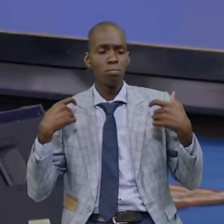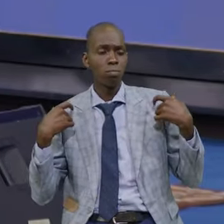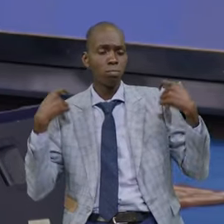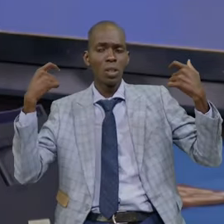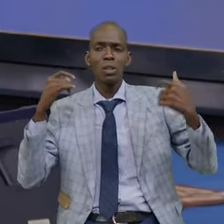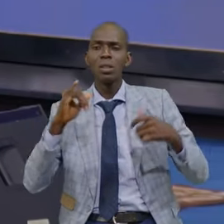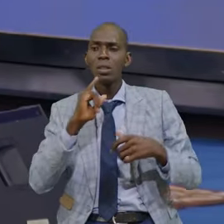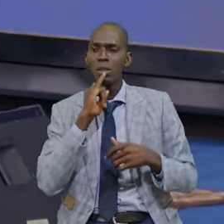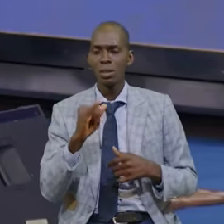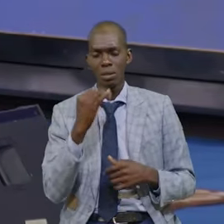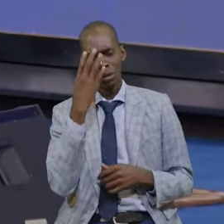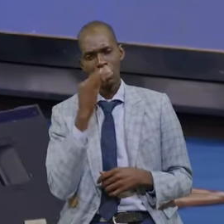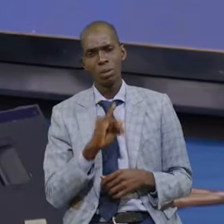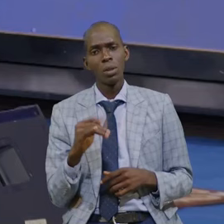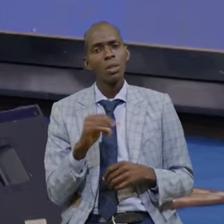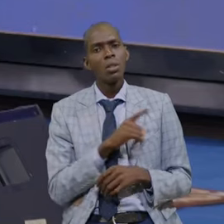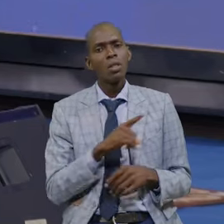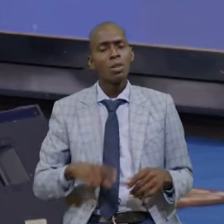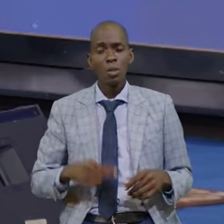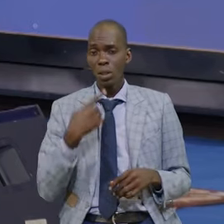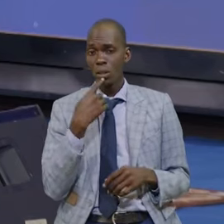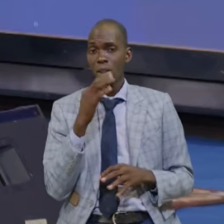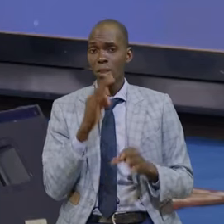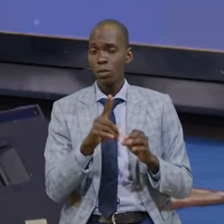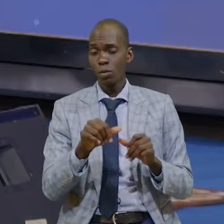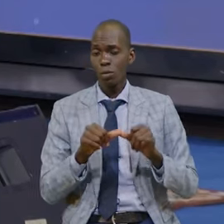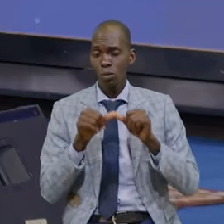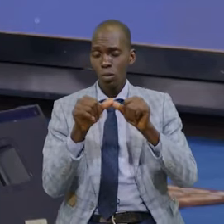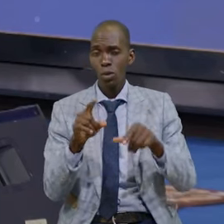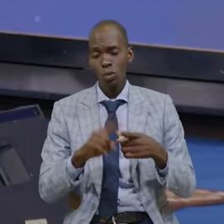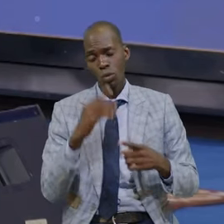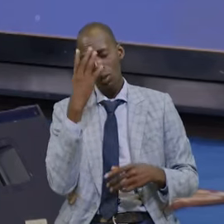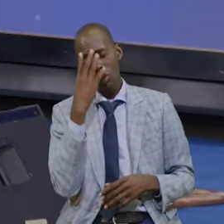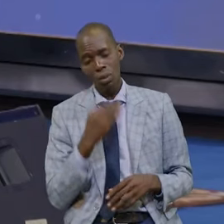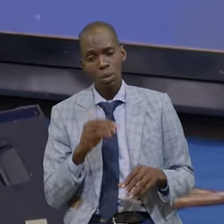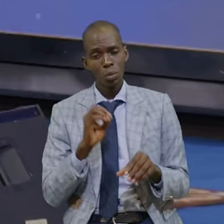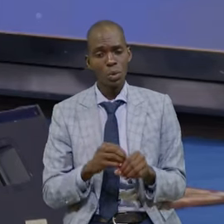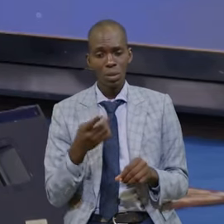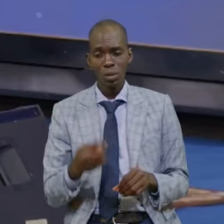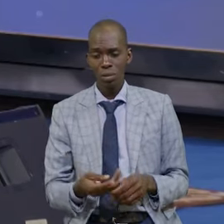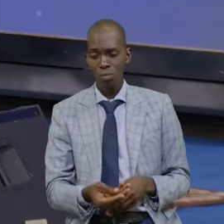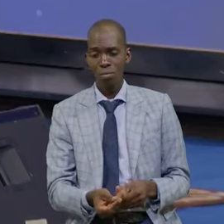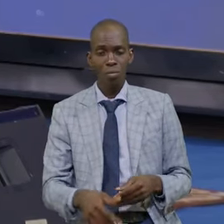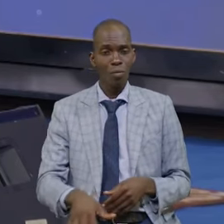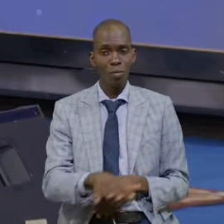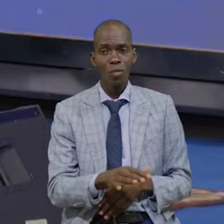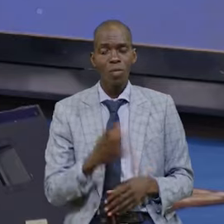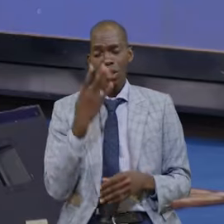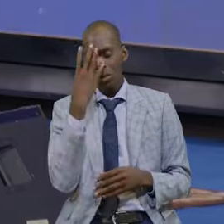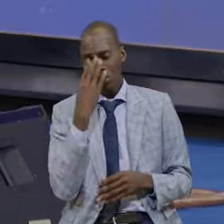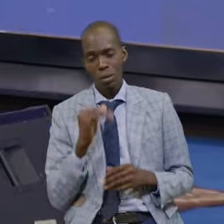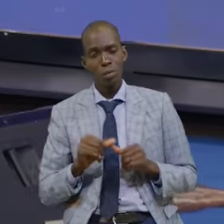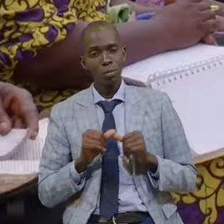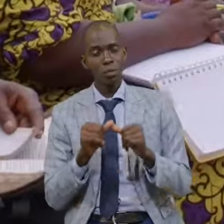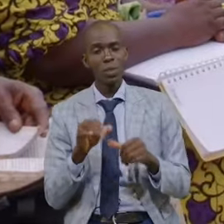telling us, if you keep on sleeping in the dust, if you keep on sleeping in idleness, if you